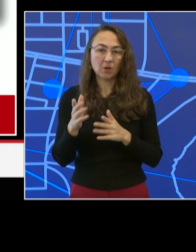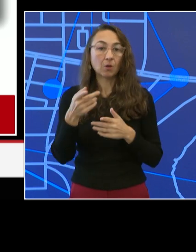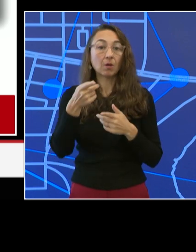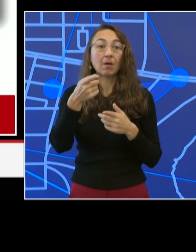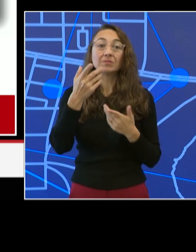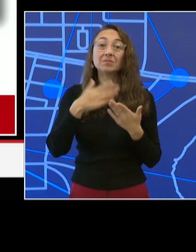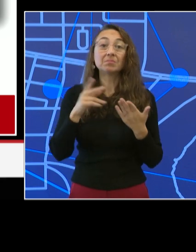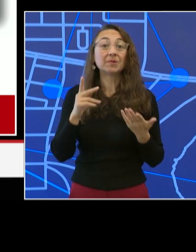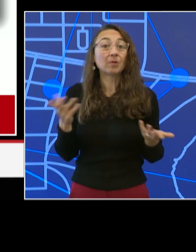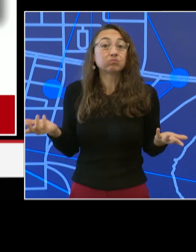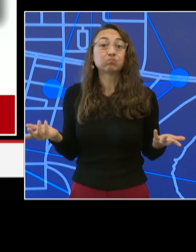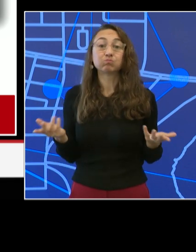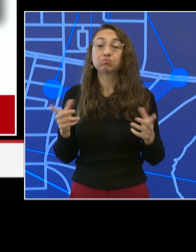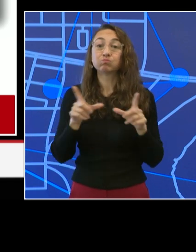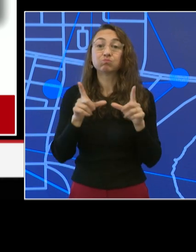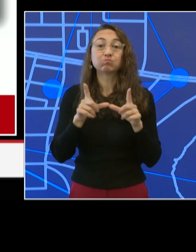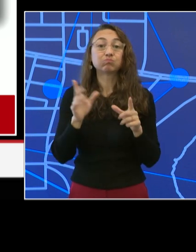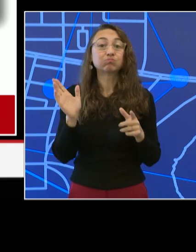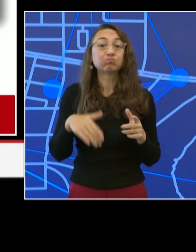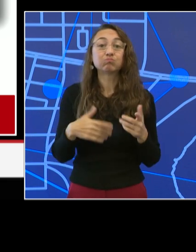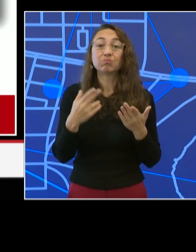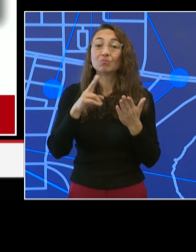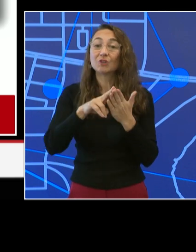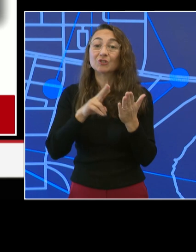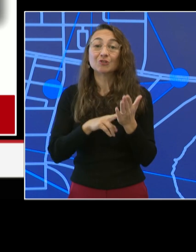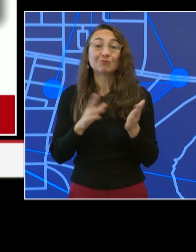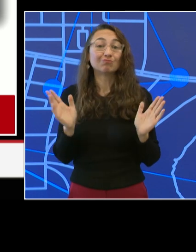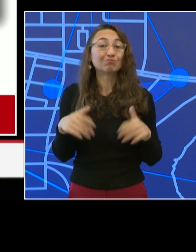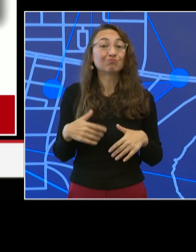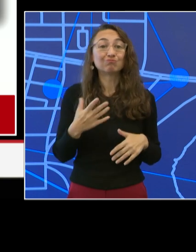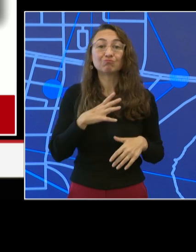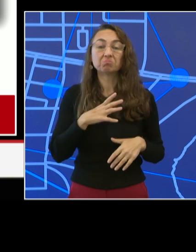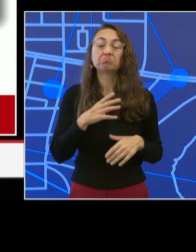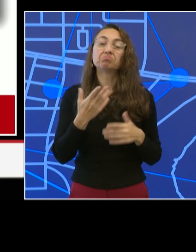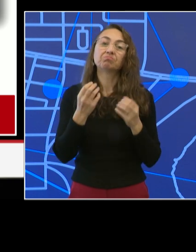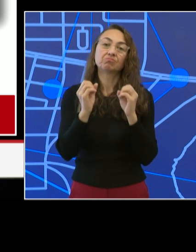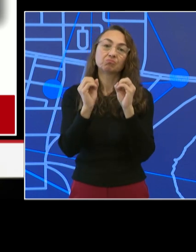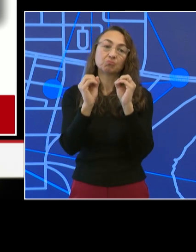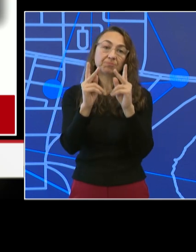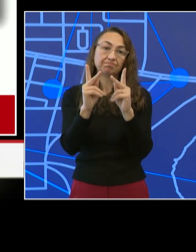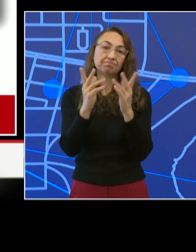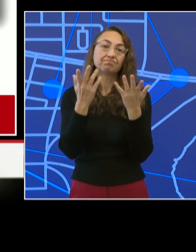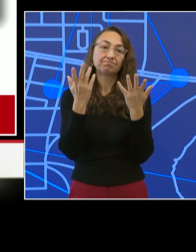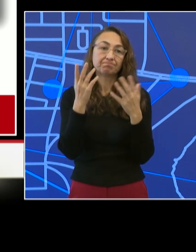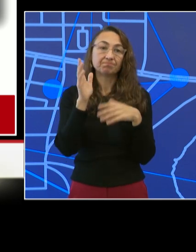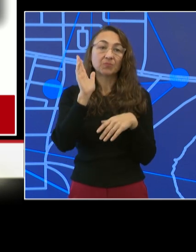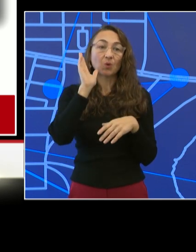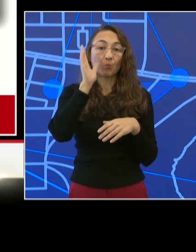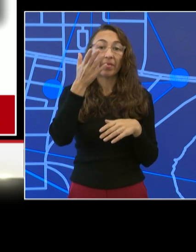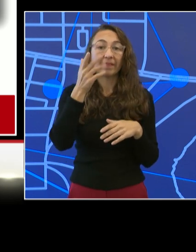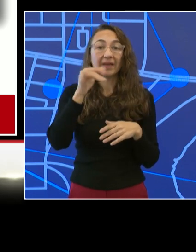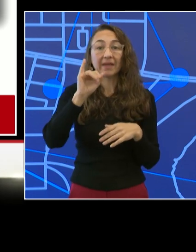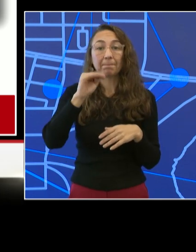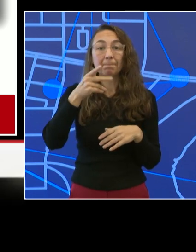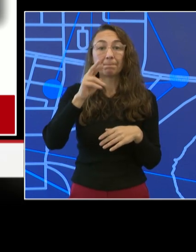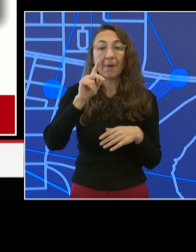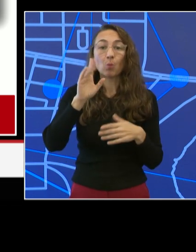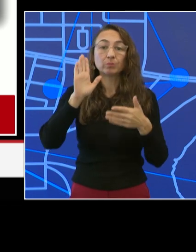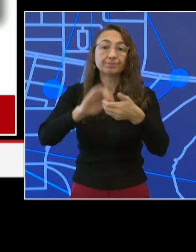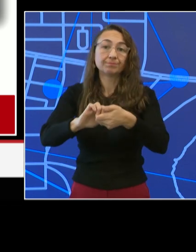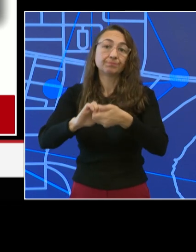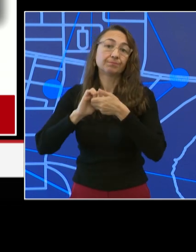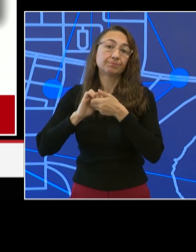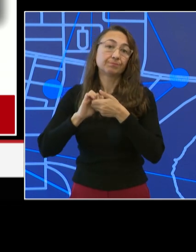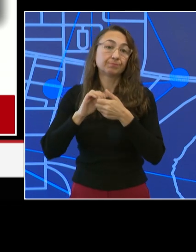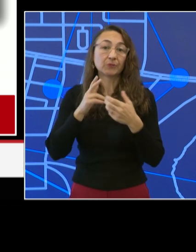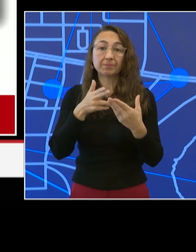to be in compliance. And so far, we've impounded more than 700 motor vehicle cycles. We've made nearly